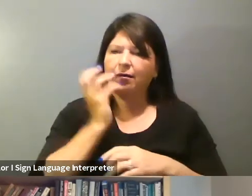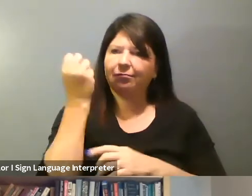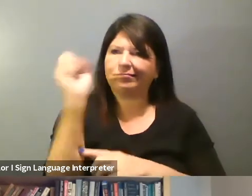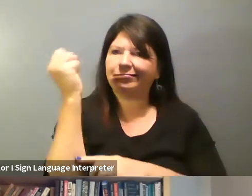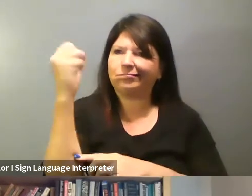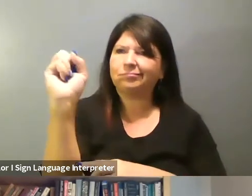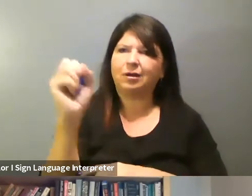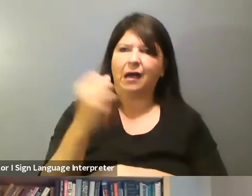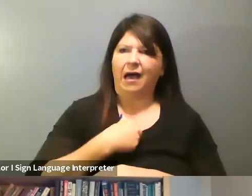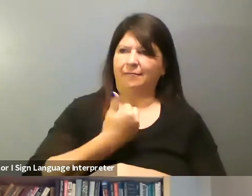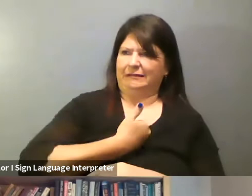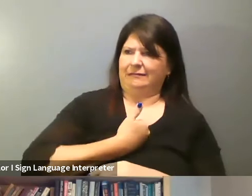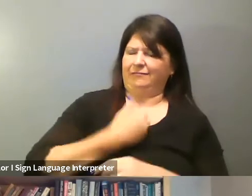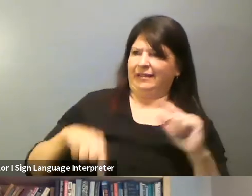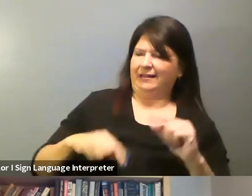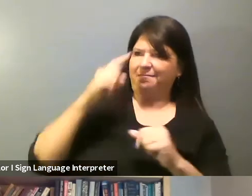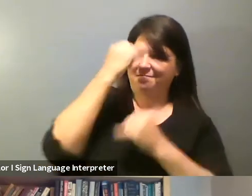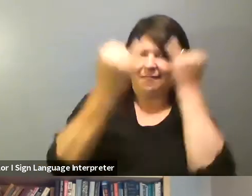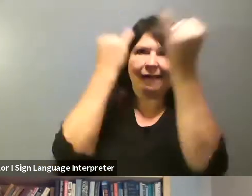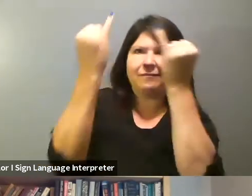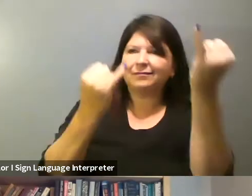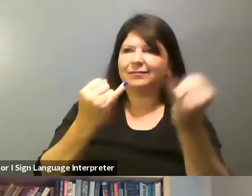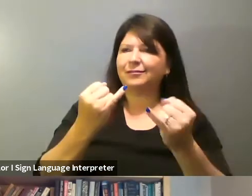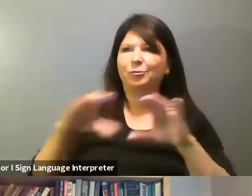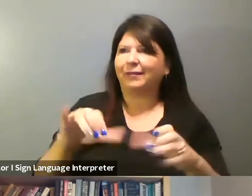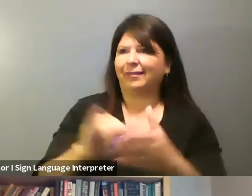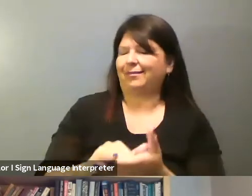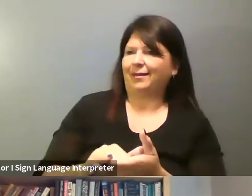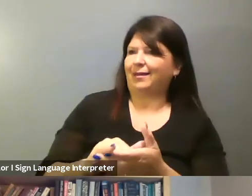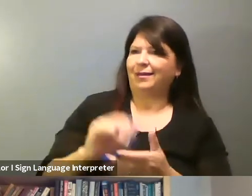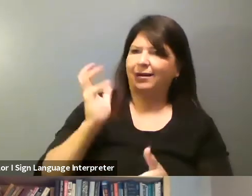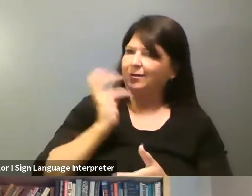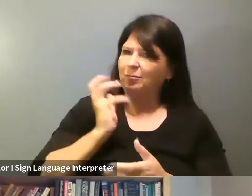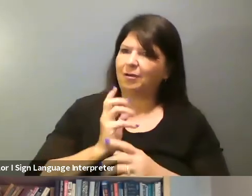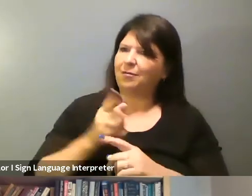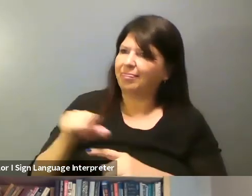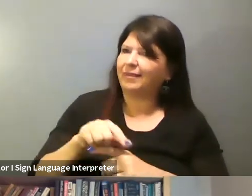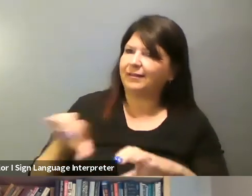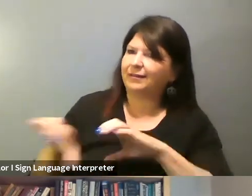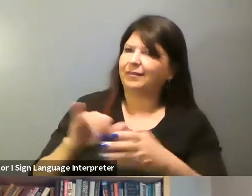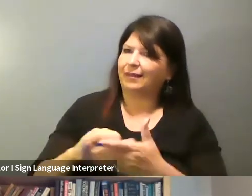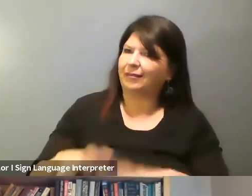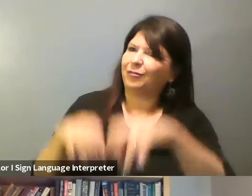an incredible solution to a health issue. So I think I was trying to